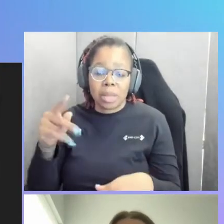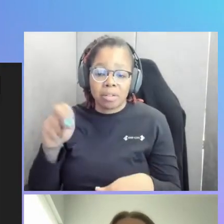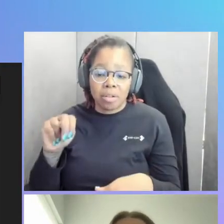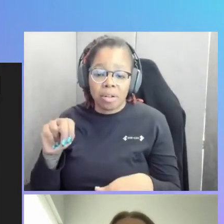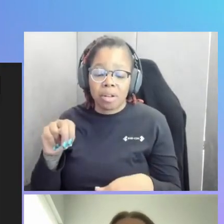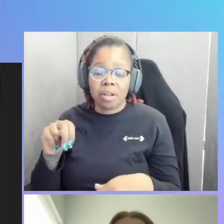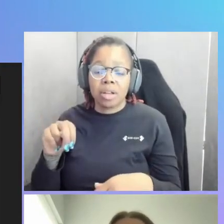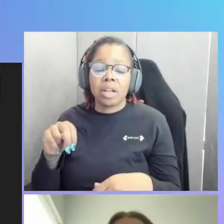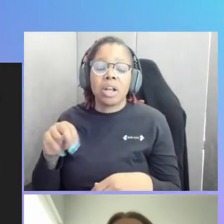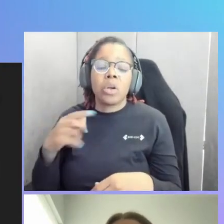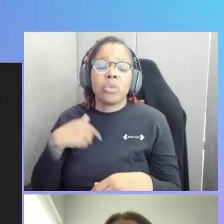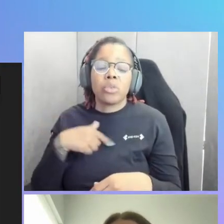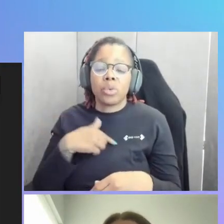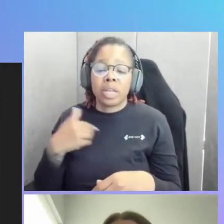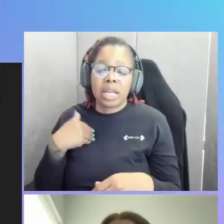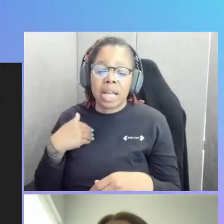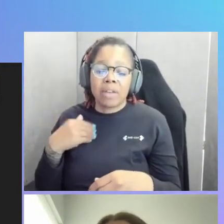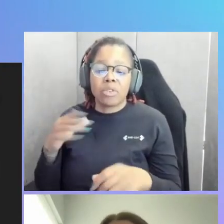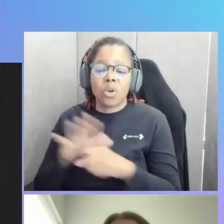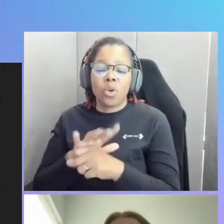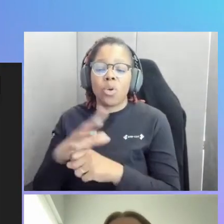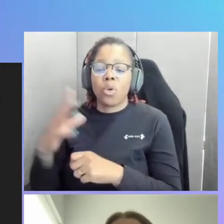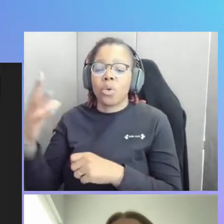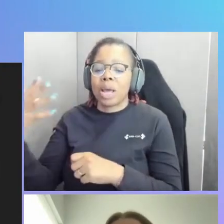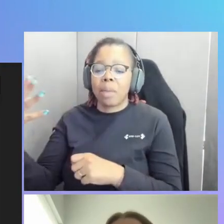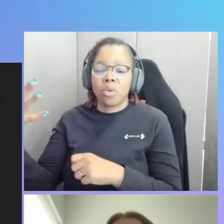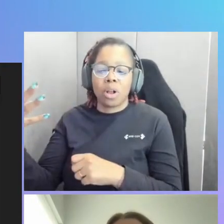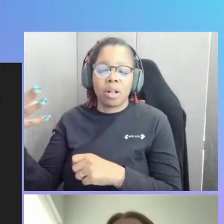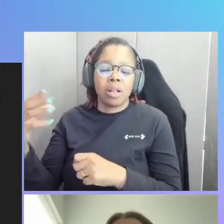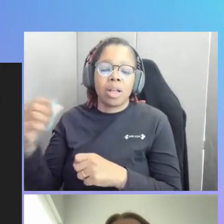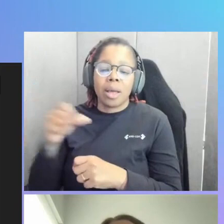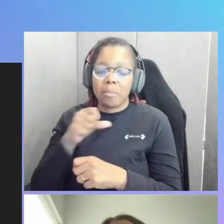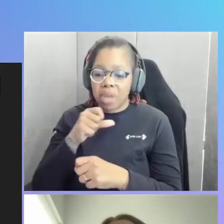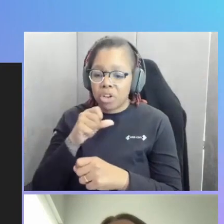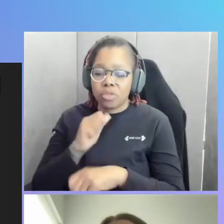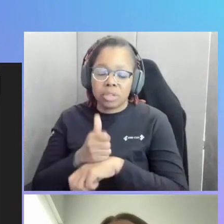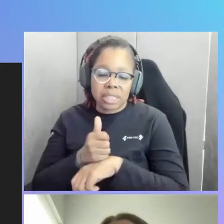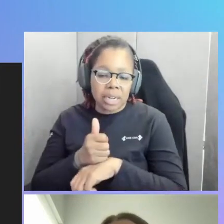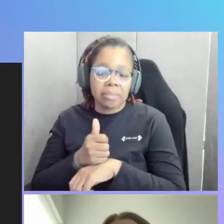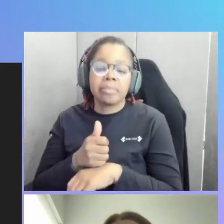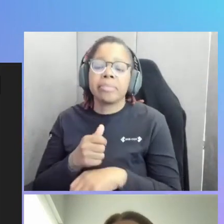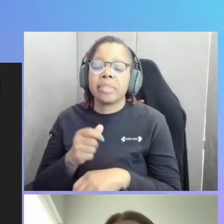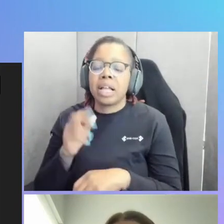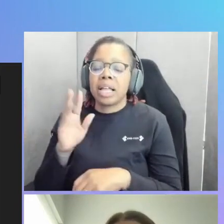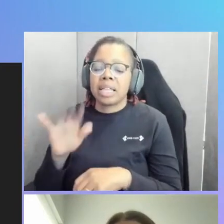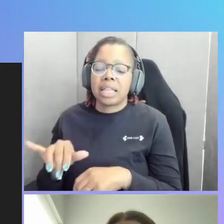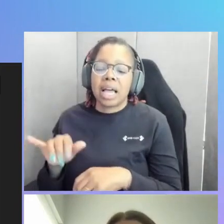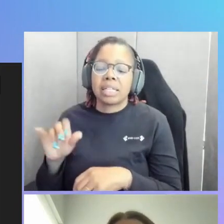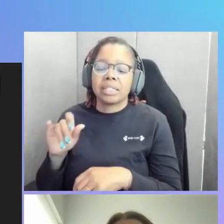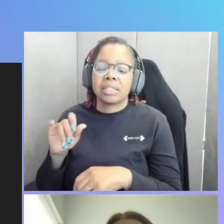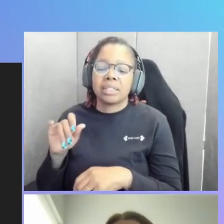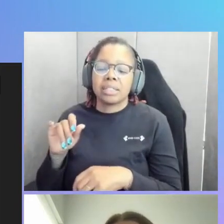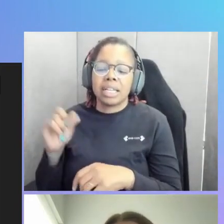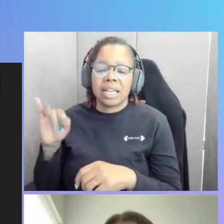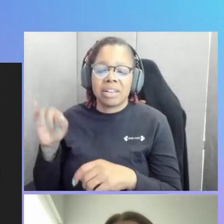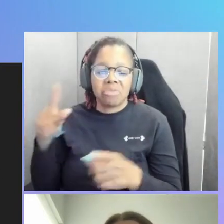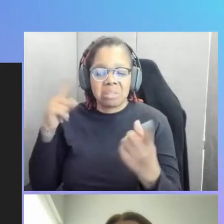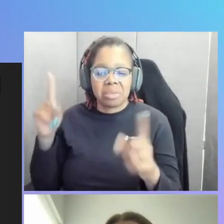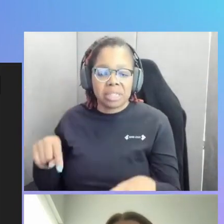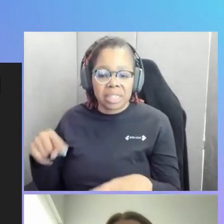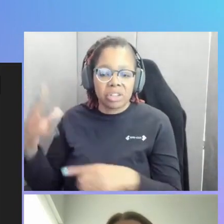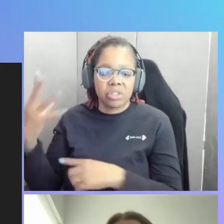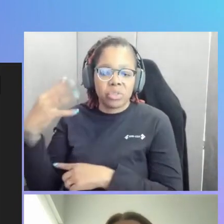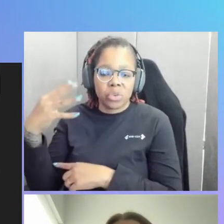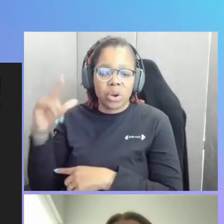our lab, we have a whole camera and microphone set up. And that is, if they consent to recording and live streaming